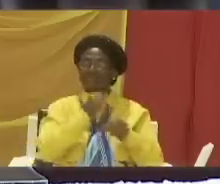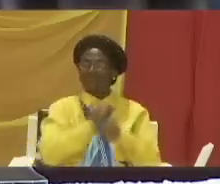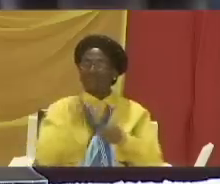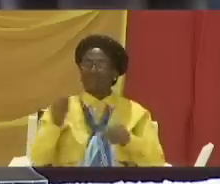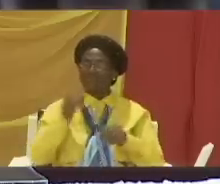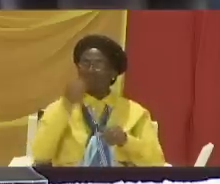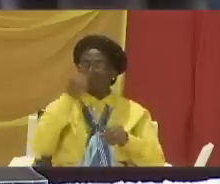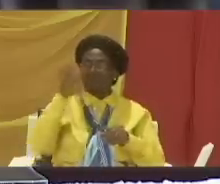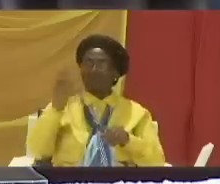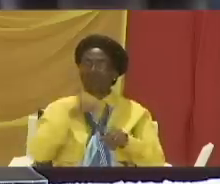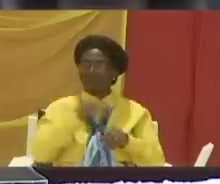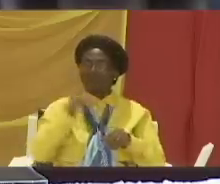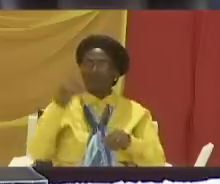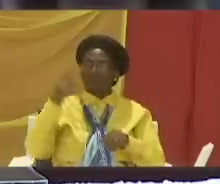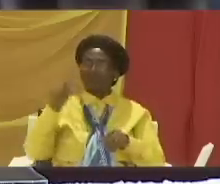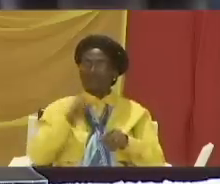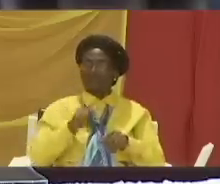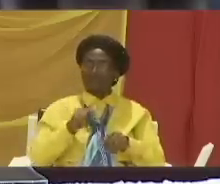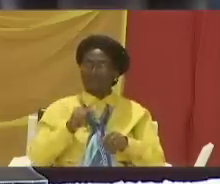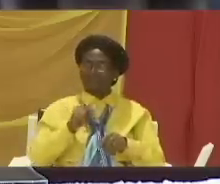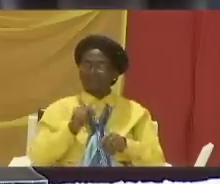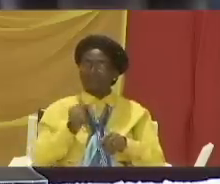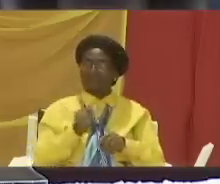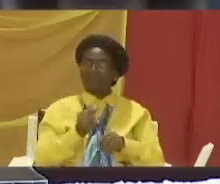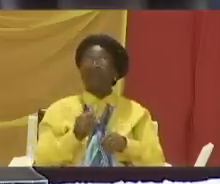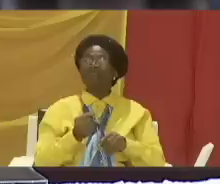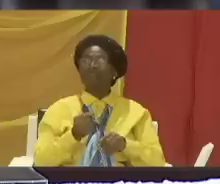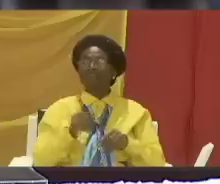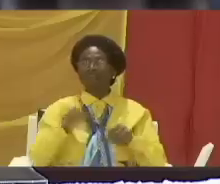and the anointing destroyed the yoke.